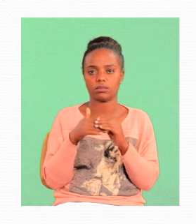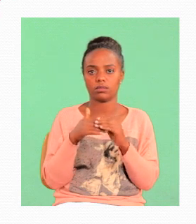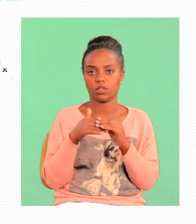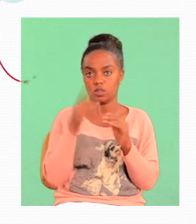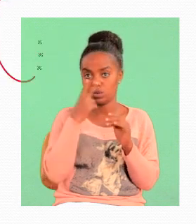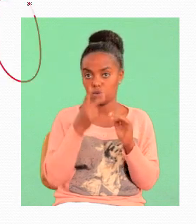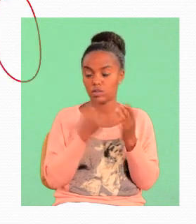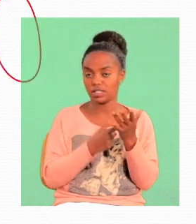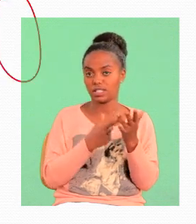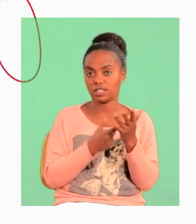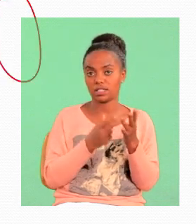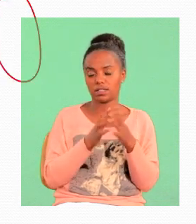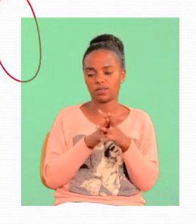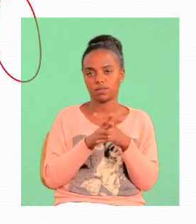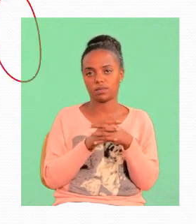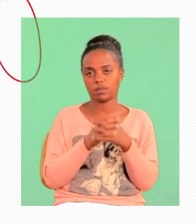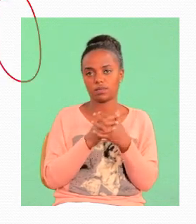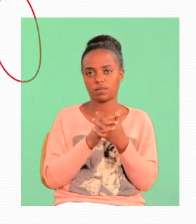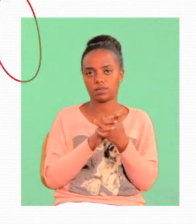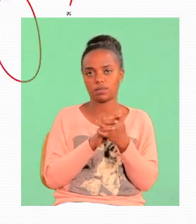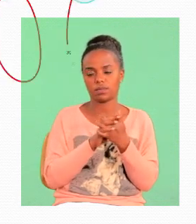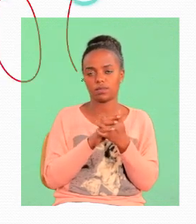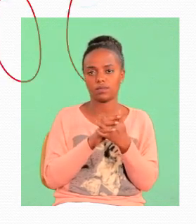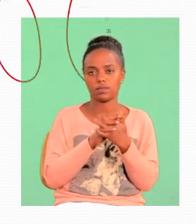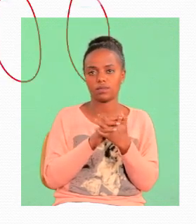Look, this one.